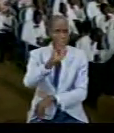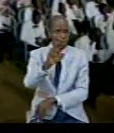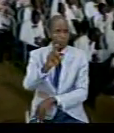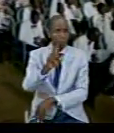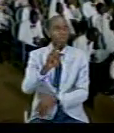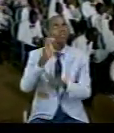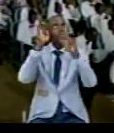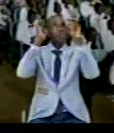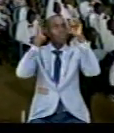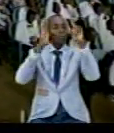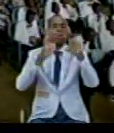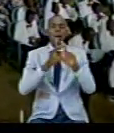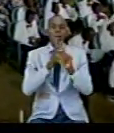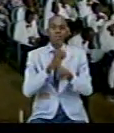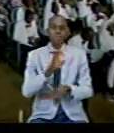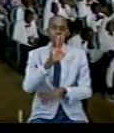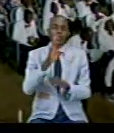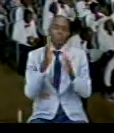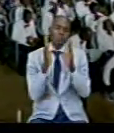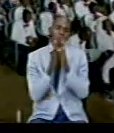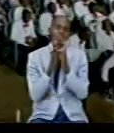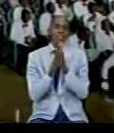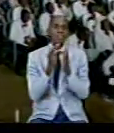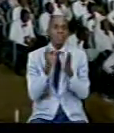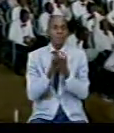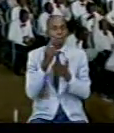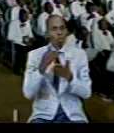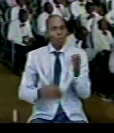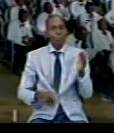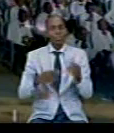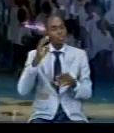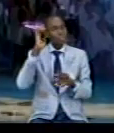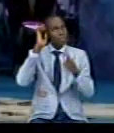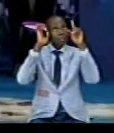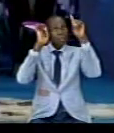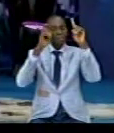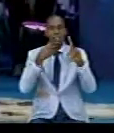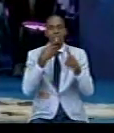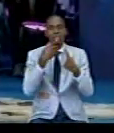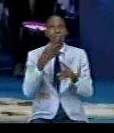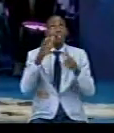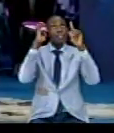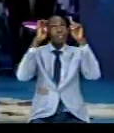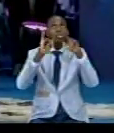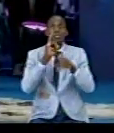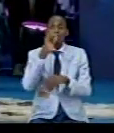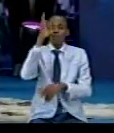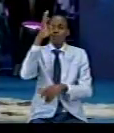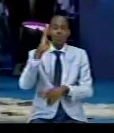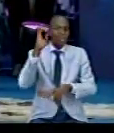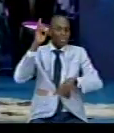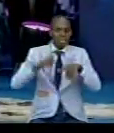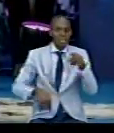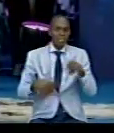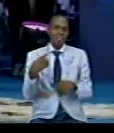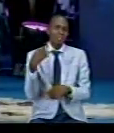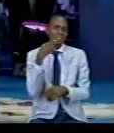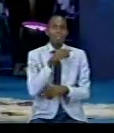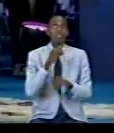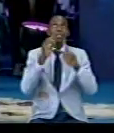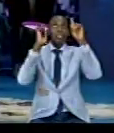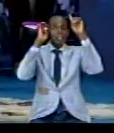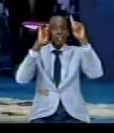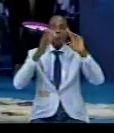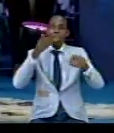your prayer. That's what he said. He's God. He cannot lie. He has given us the promise of